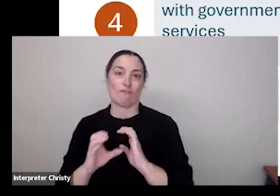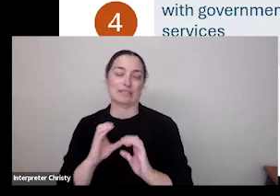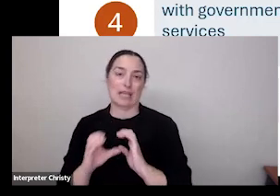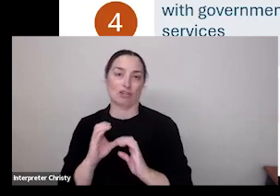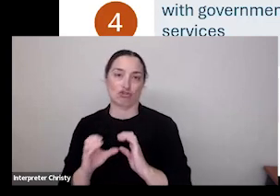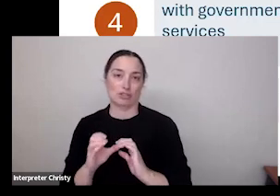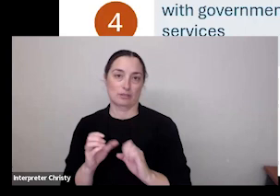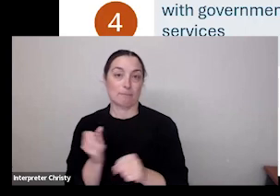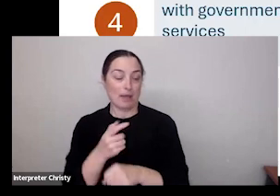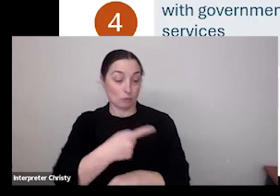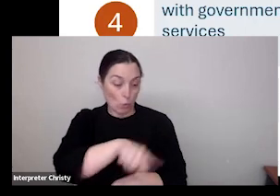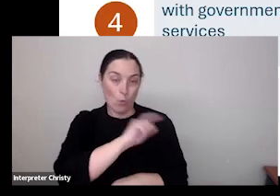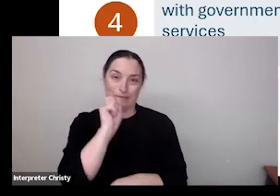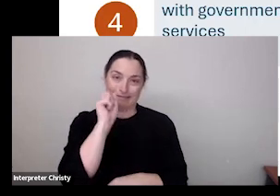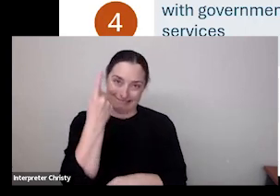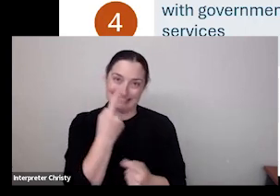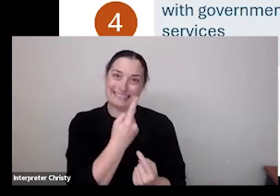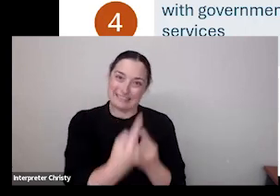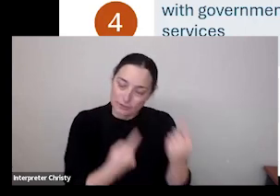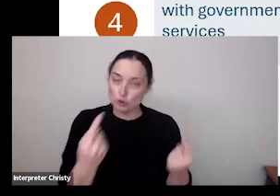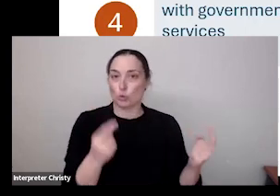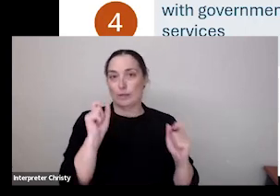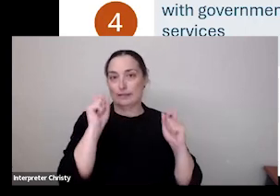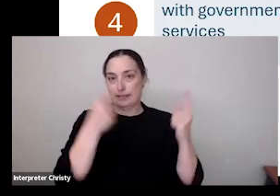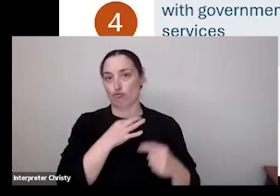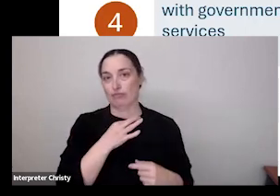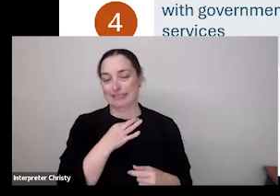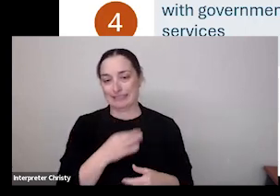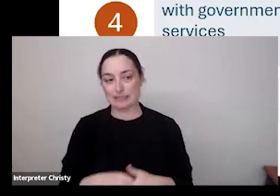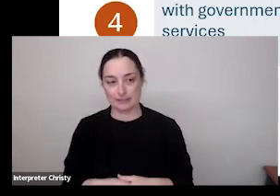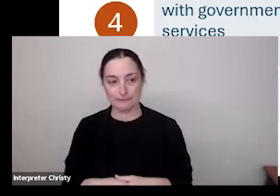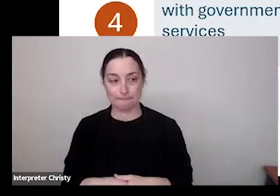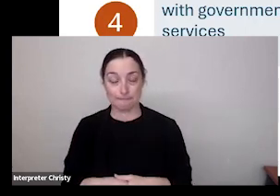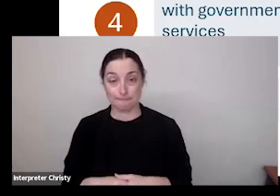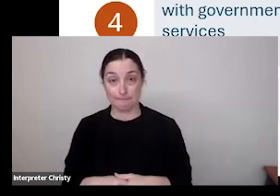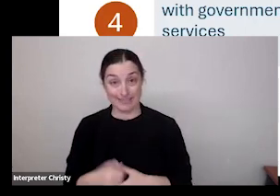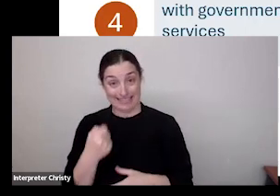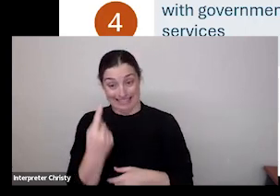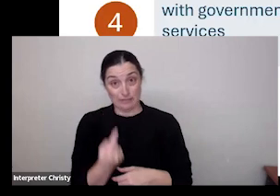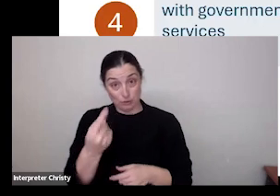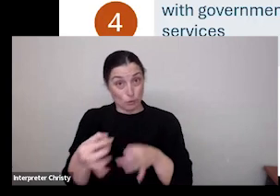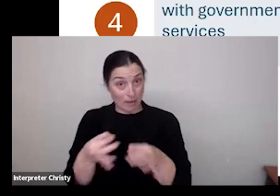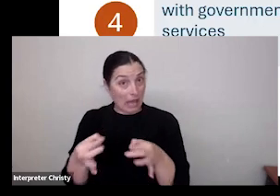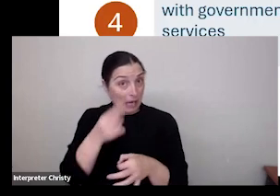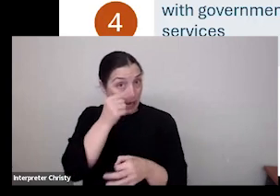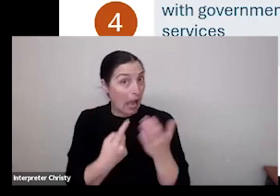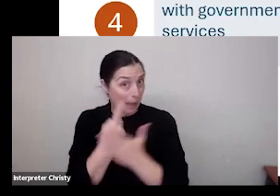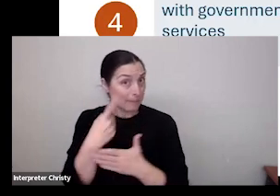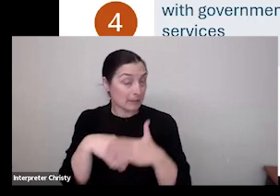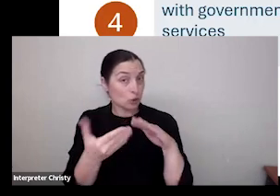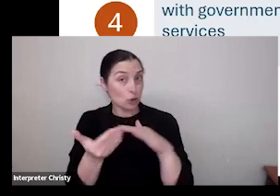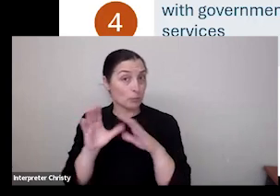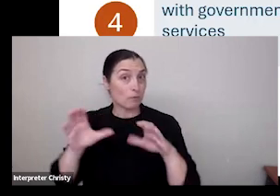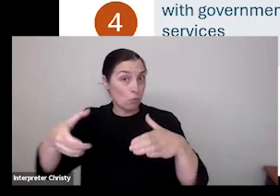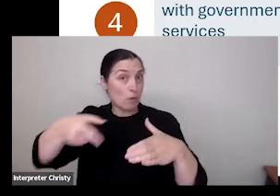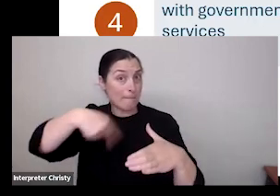risk situation of every individual. And yes, that that individualized planning can happen in community forums with groups